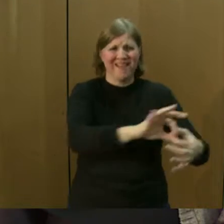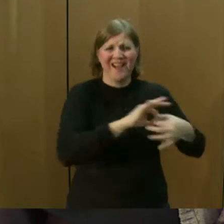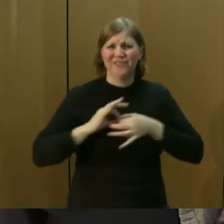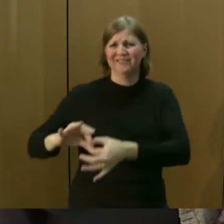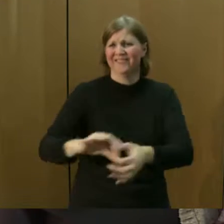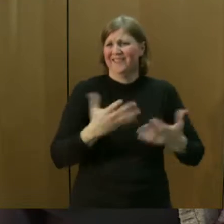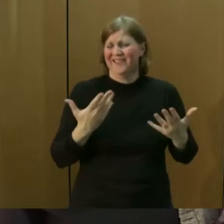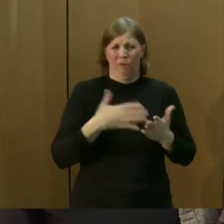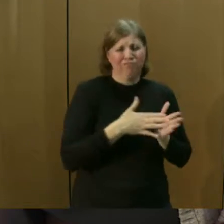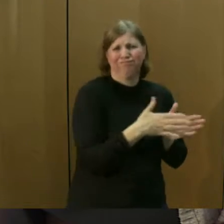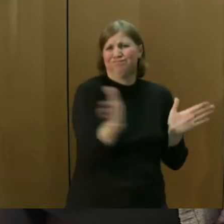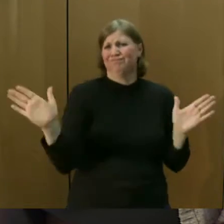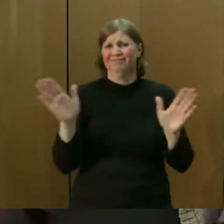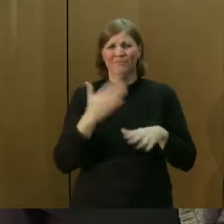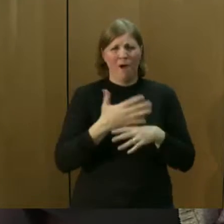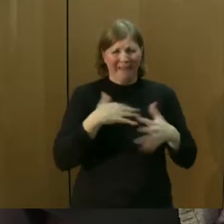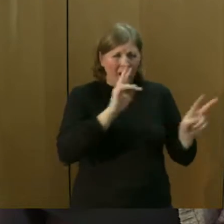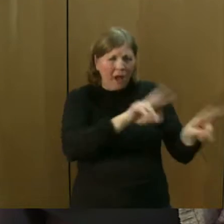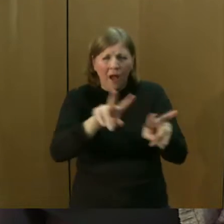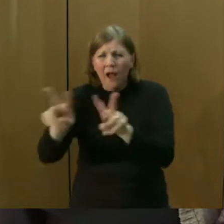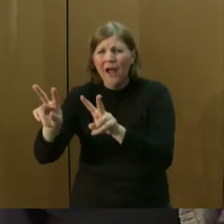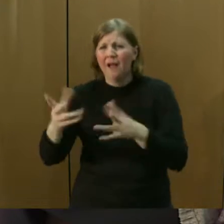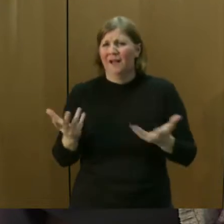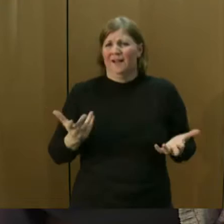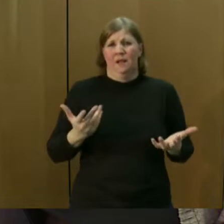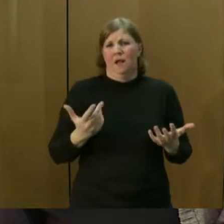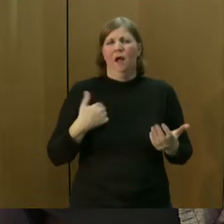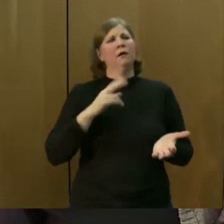see. And that can be really nice as an